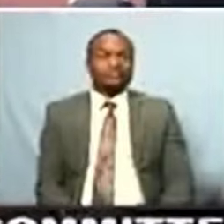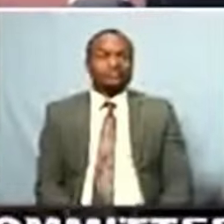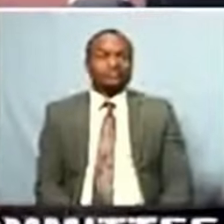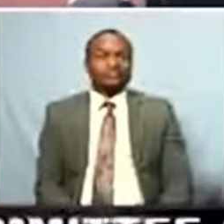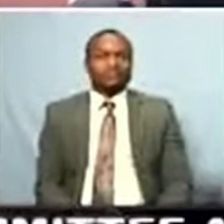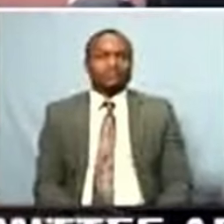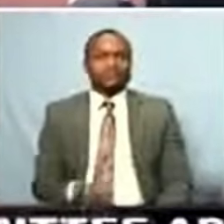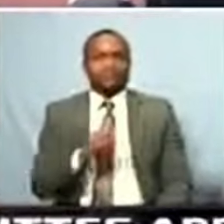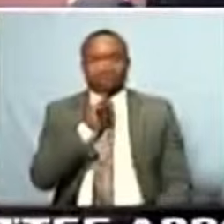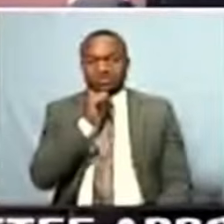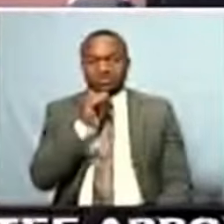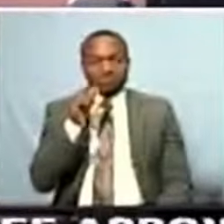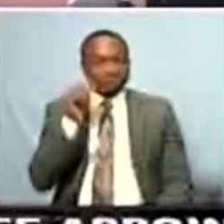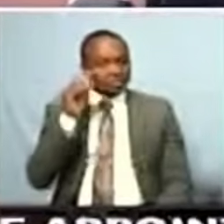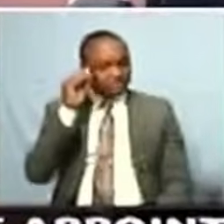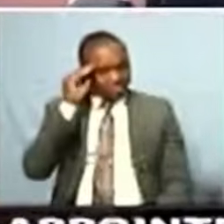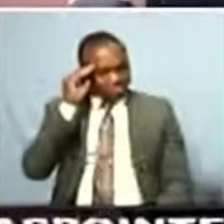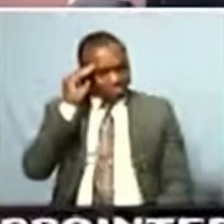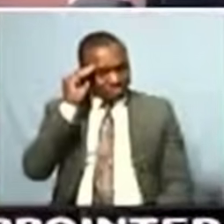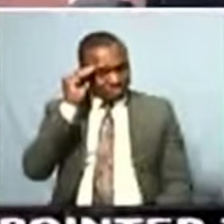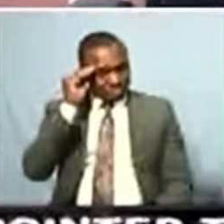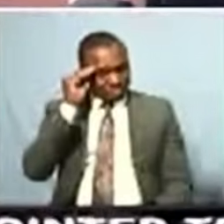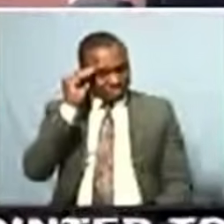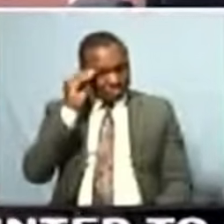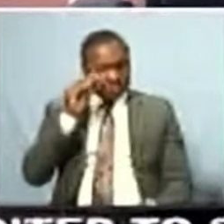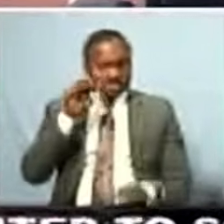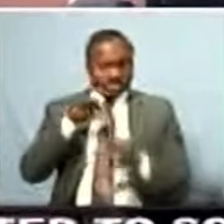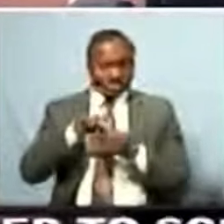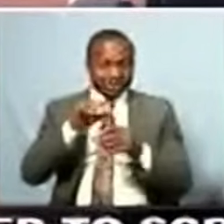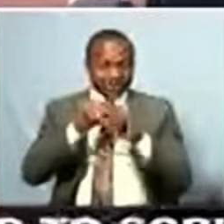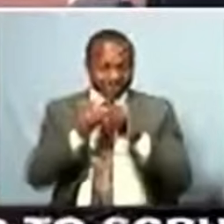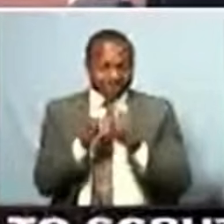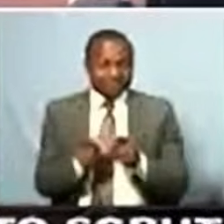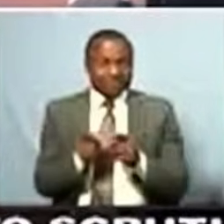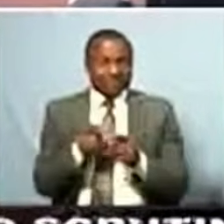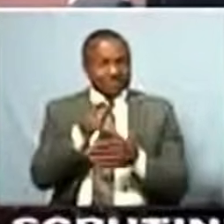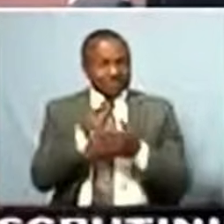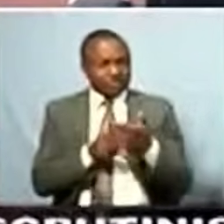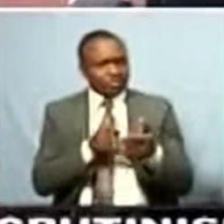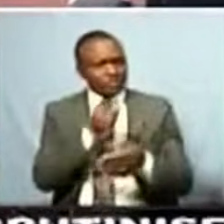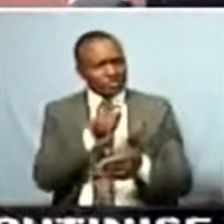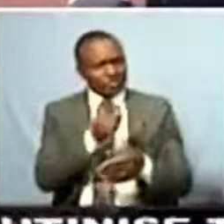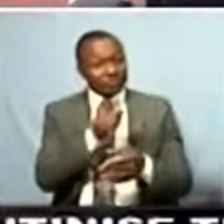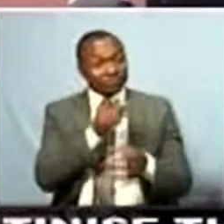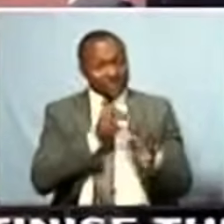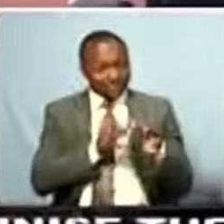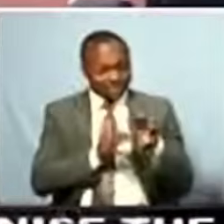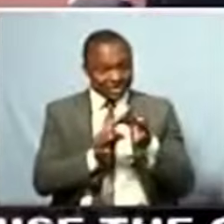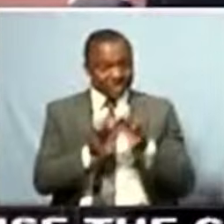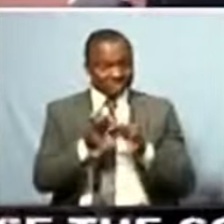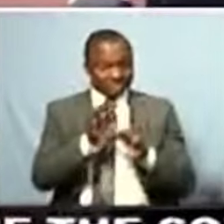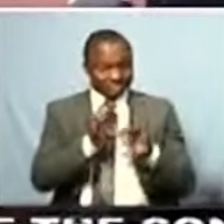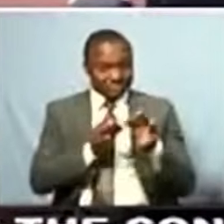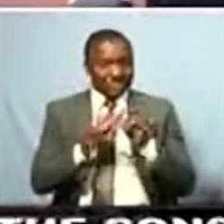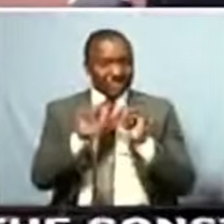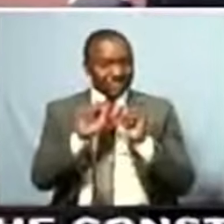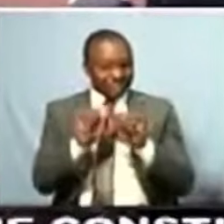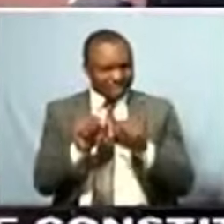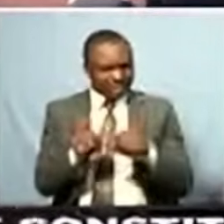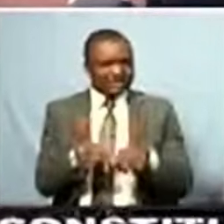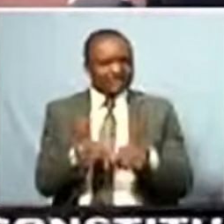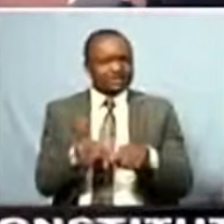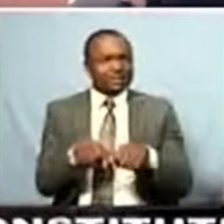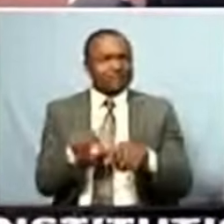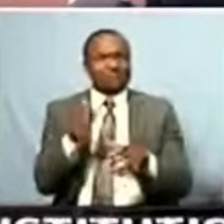I don't know if we can call it an election, but otherwise from what you have tabulated, can't we